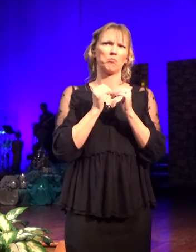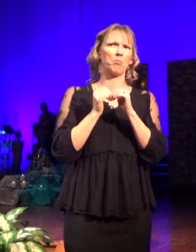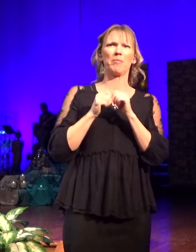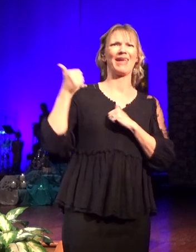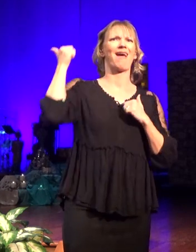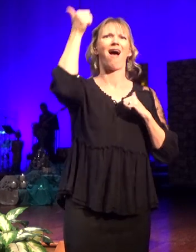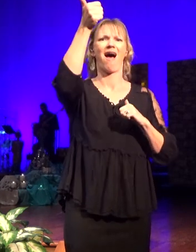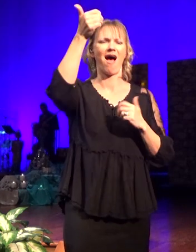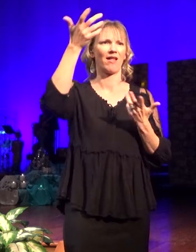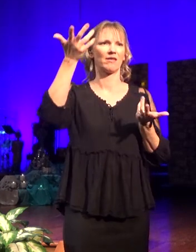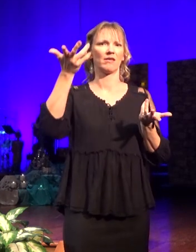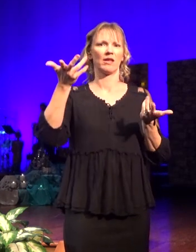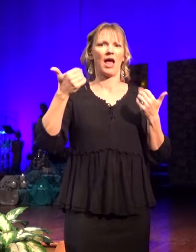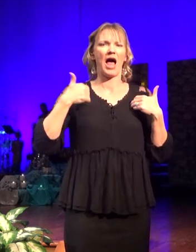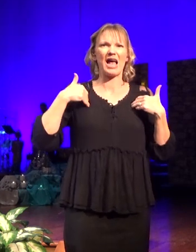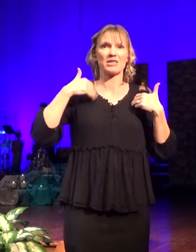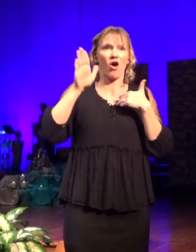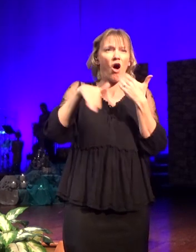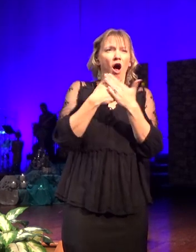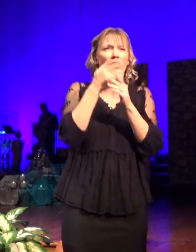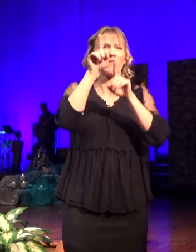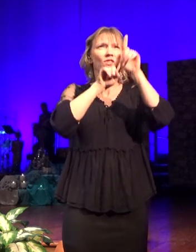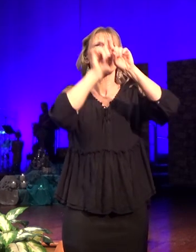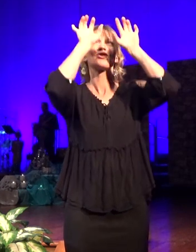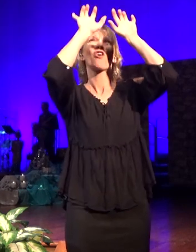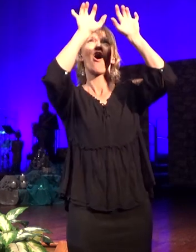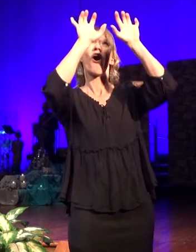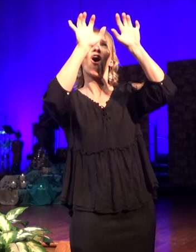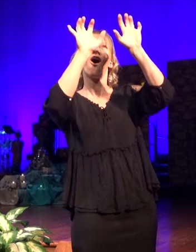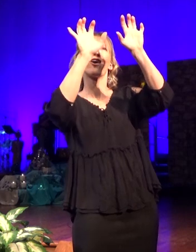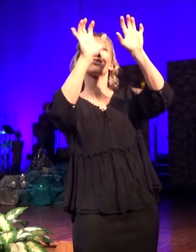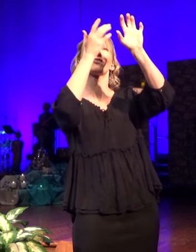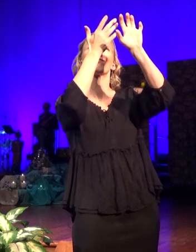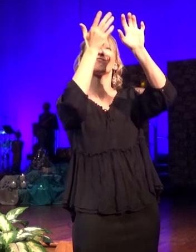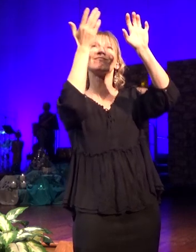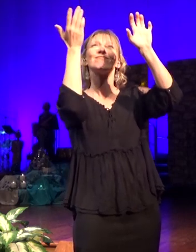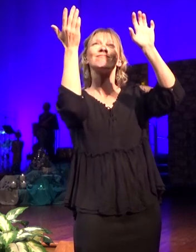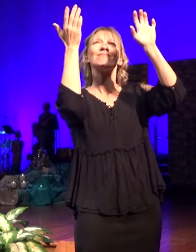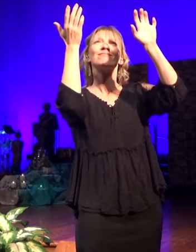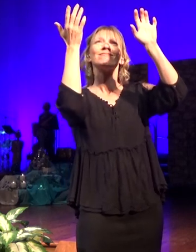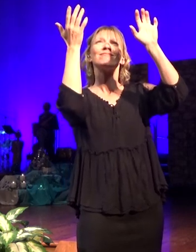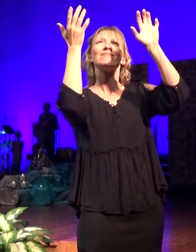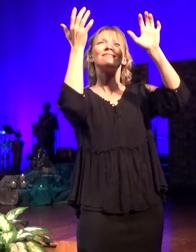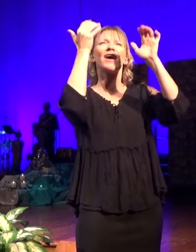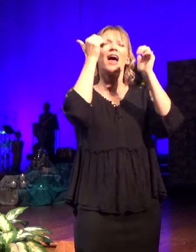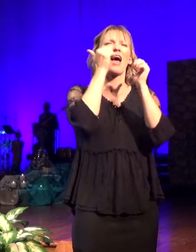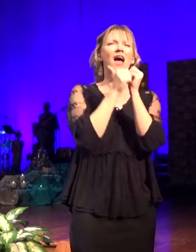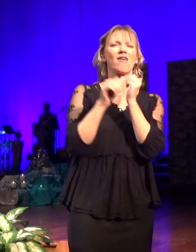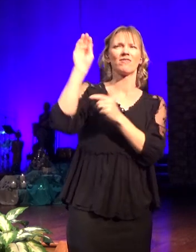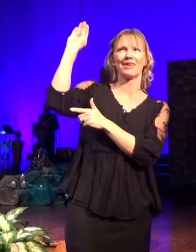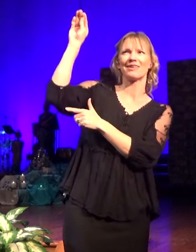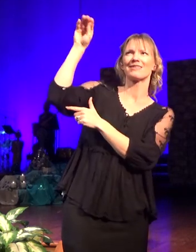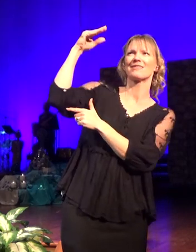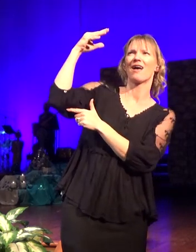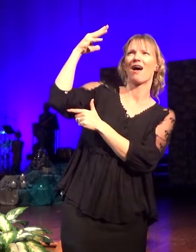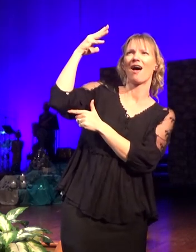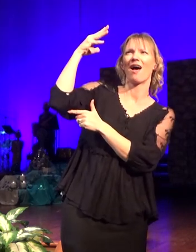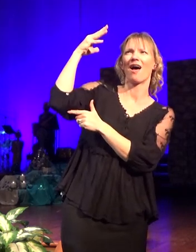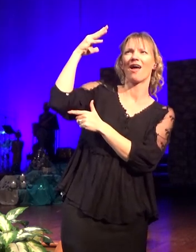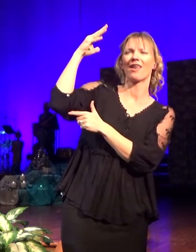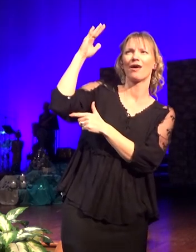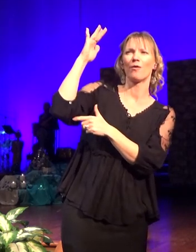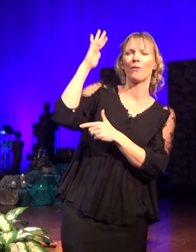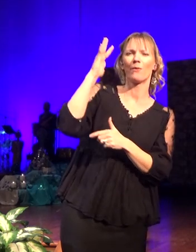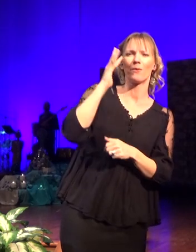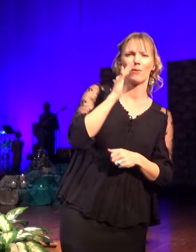intelligence that holds all the stars in the sky. It is every ray of sun. Giving thanks